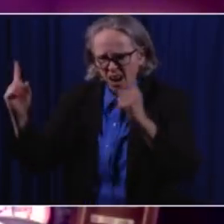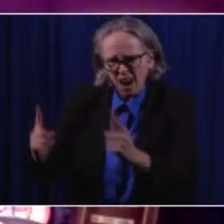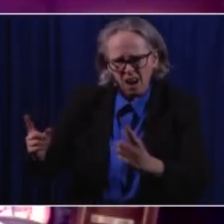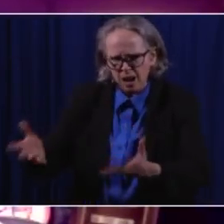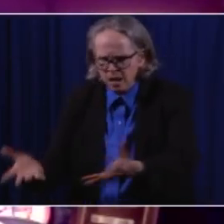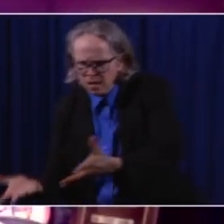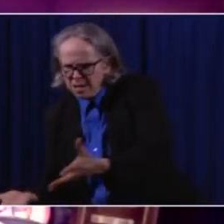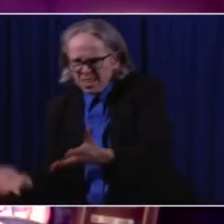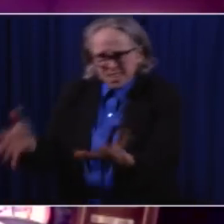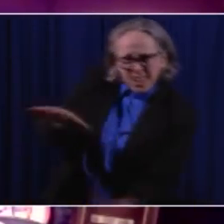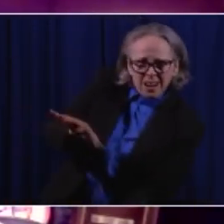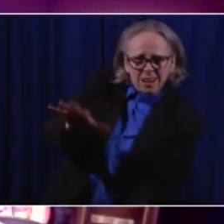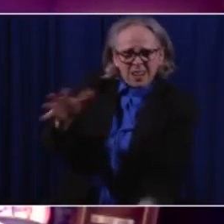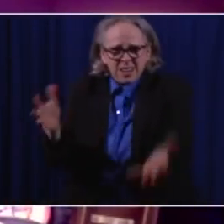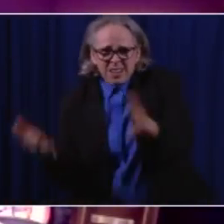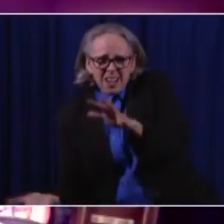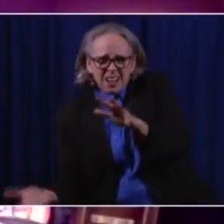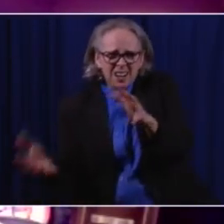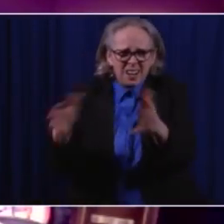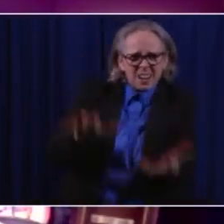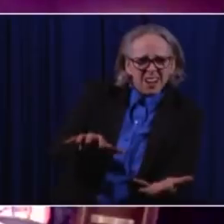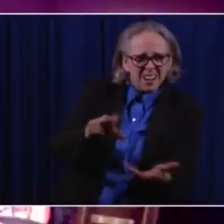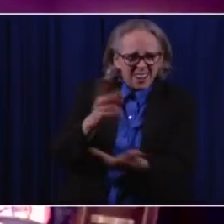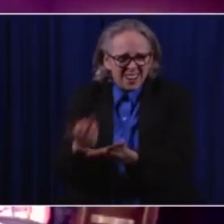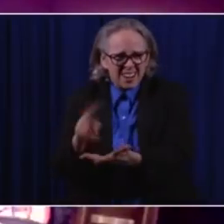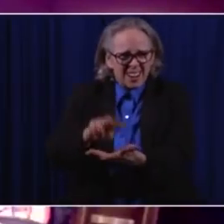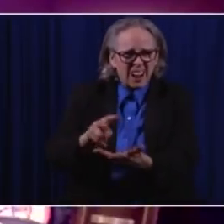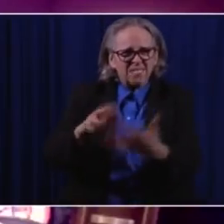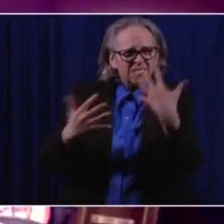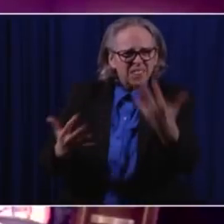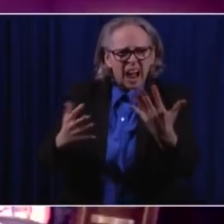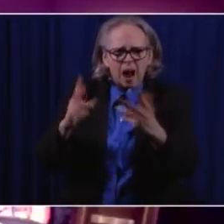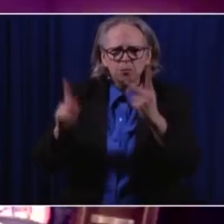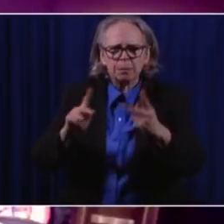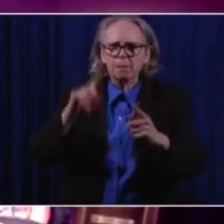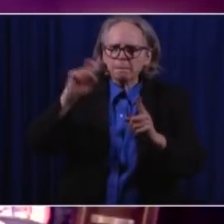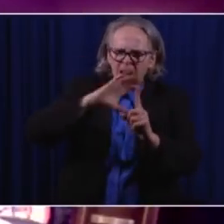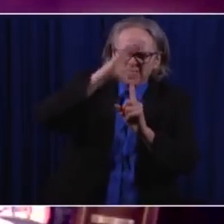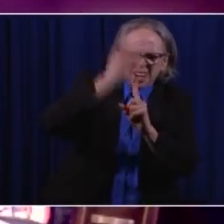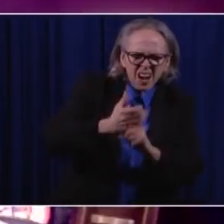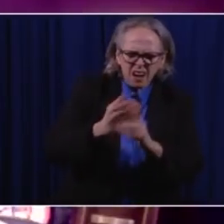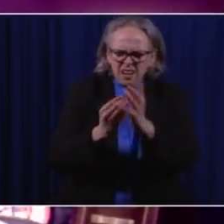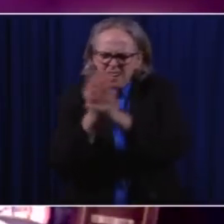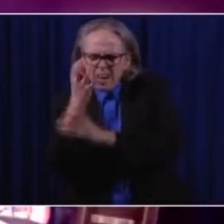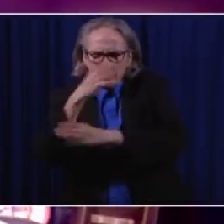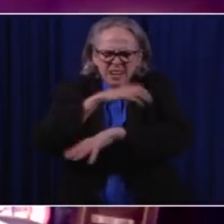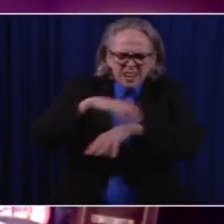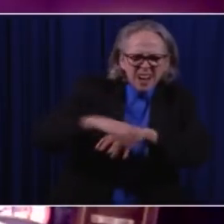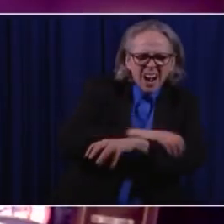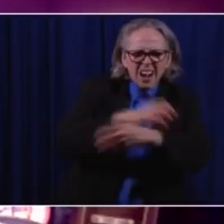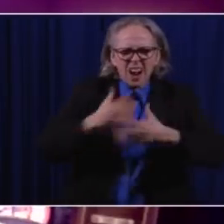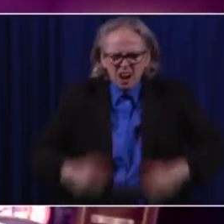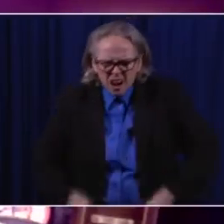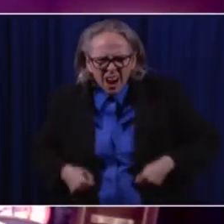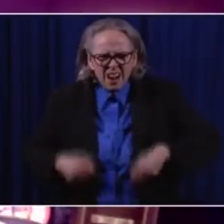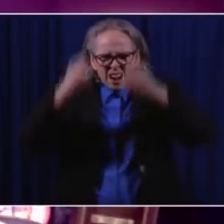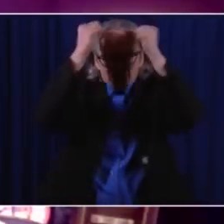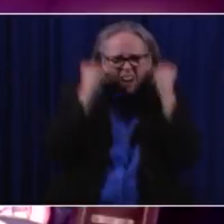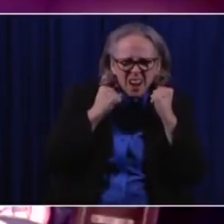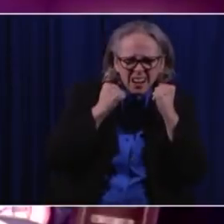all of that staff is in PPE that they have to put on to protect themselves and protect the next patients that they're going to be caring